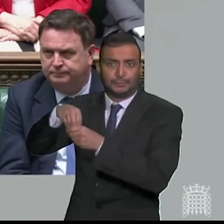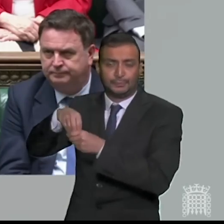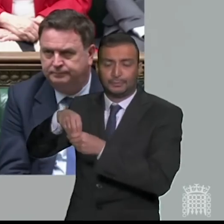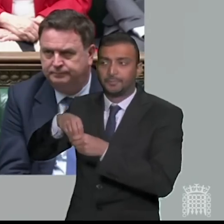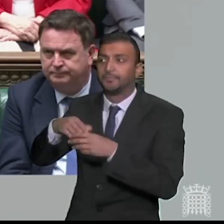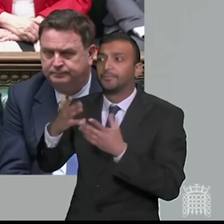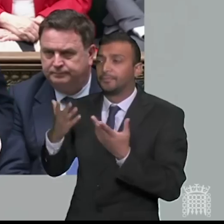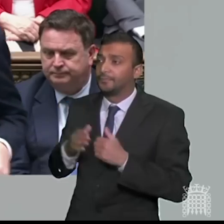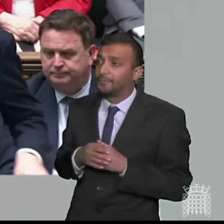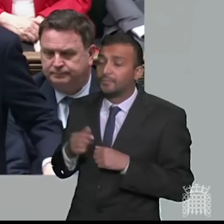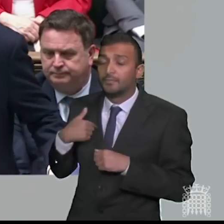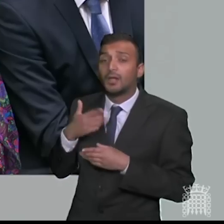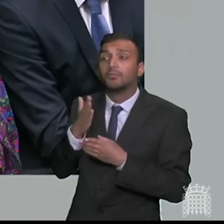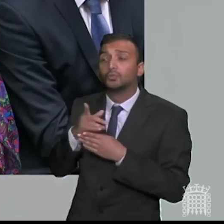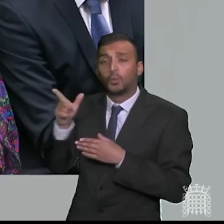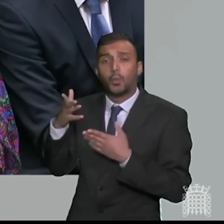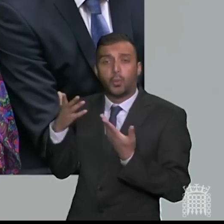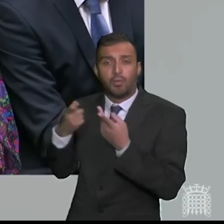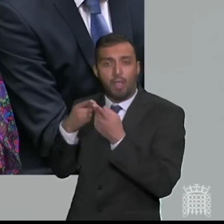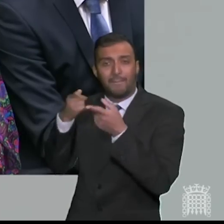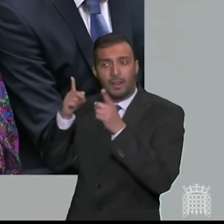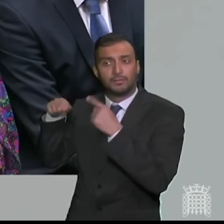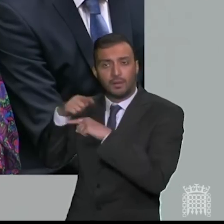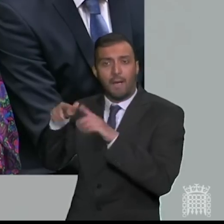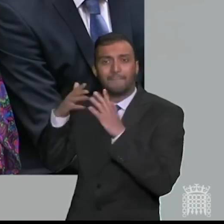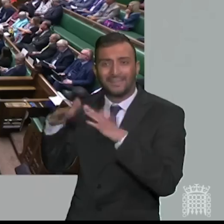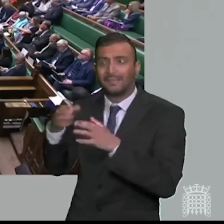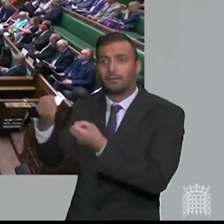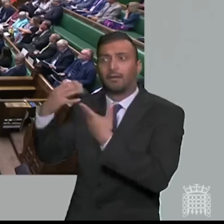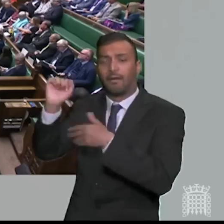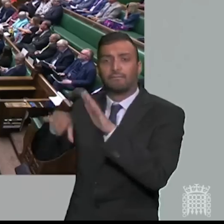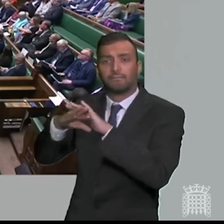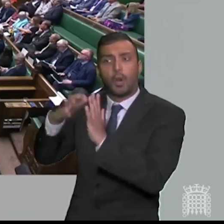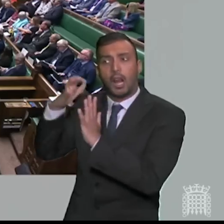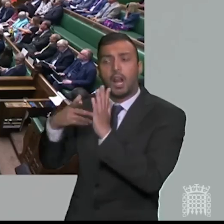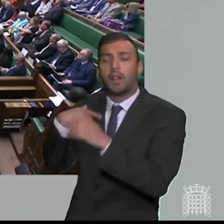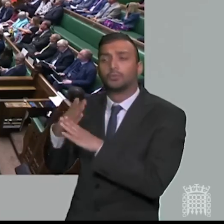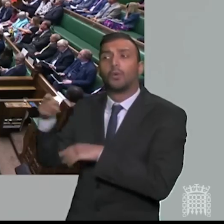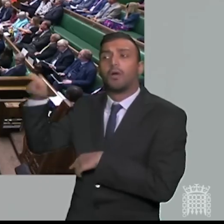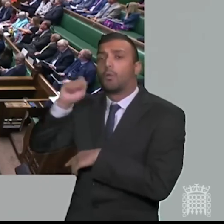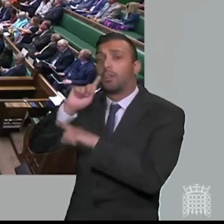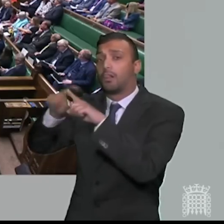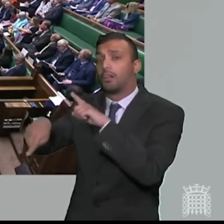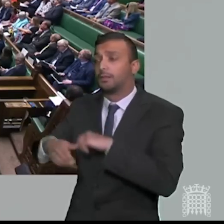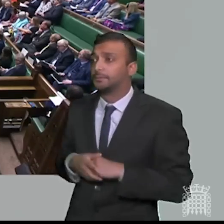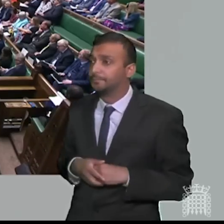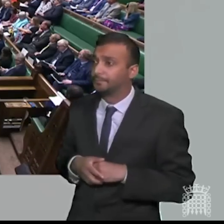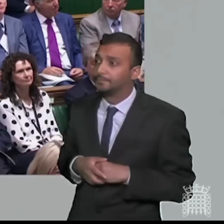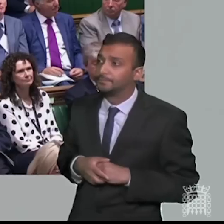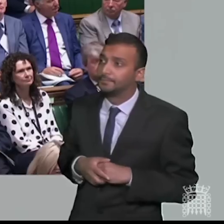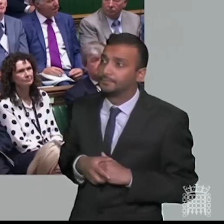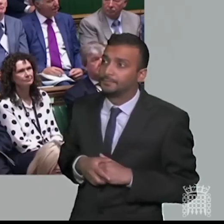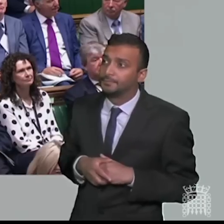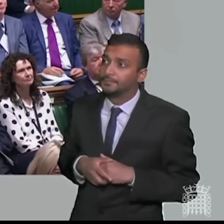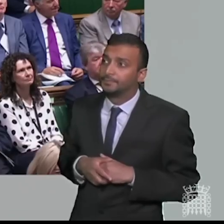broader representations, and I'm sure they will respond to him. Sir Geoffrey Donaldson. Thank you, Mr. Speaker. May I, on behalf of my